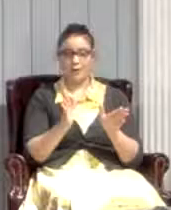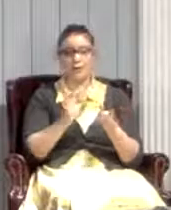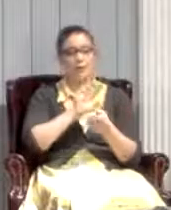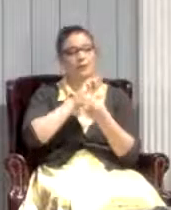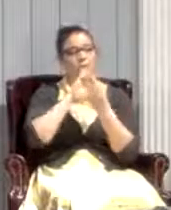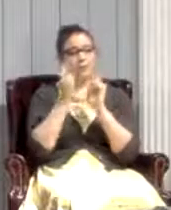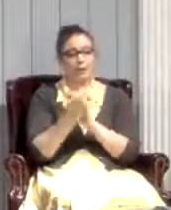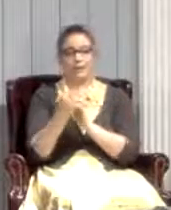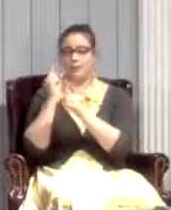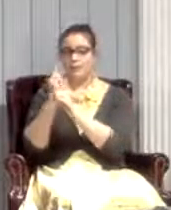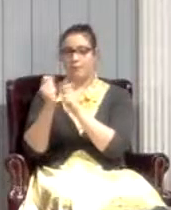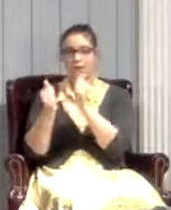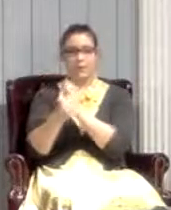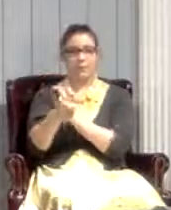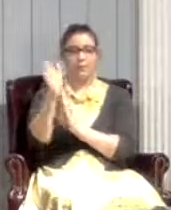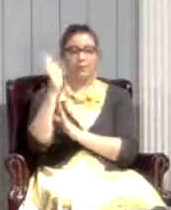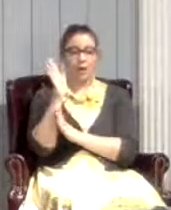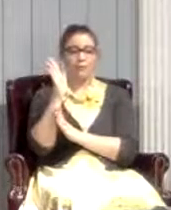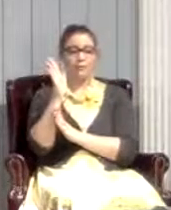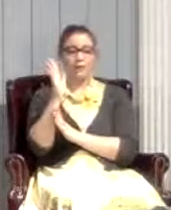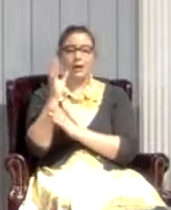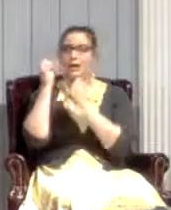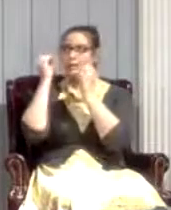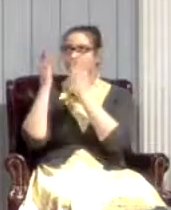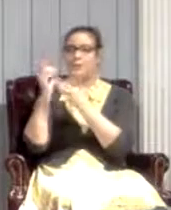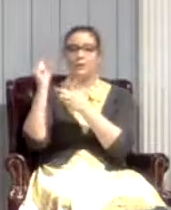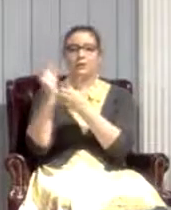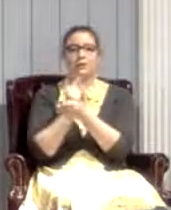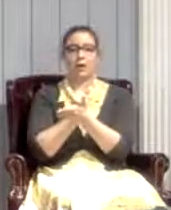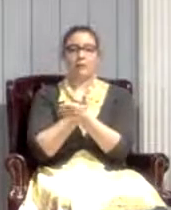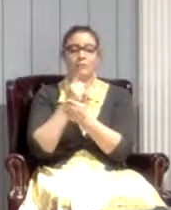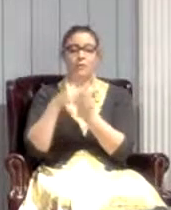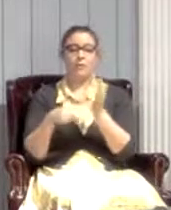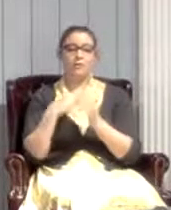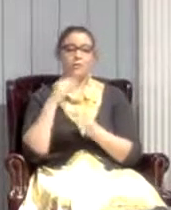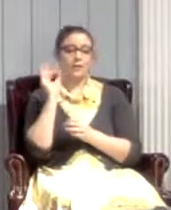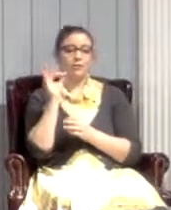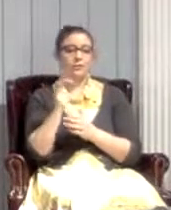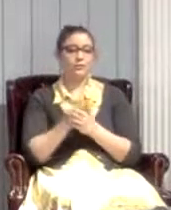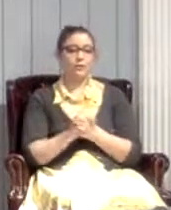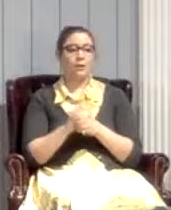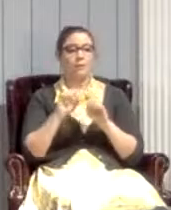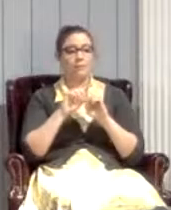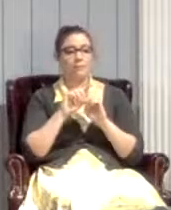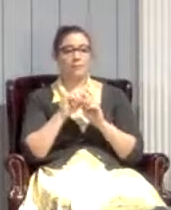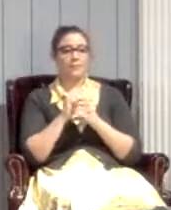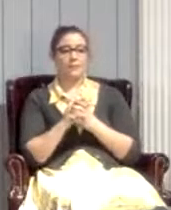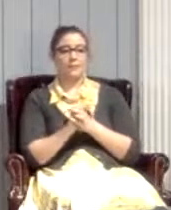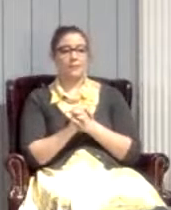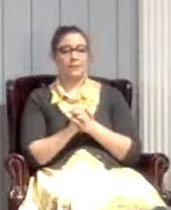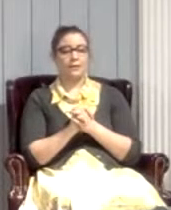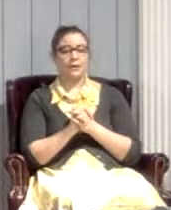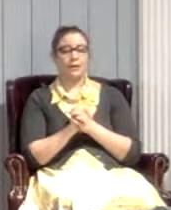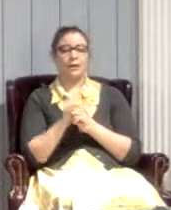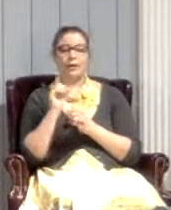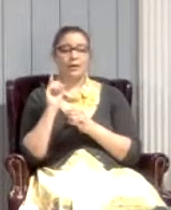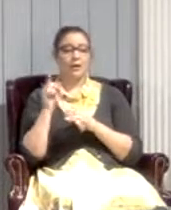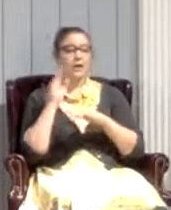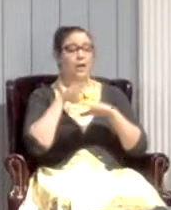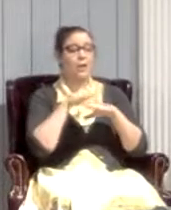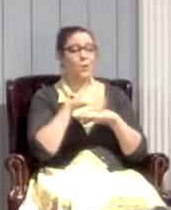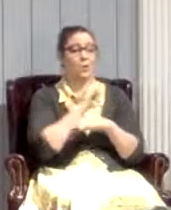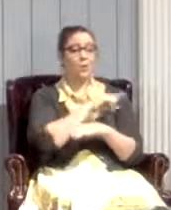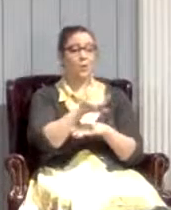God, submit to the gospel that he preached. But he warned them that if he didn't repent, he was very capable of being so bold that